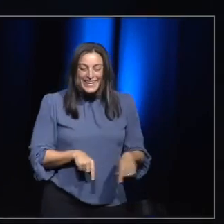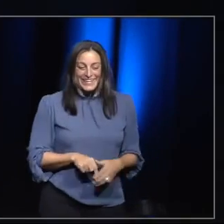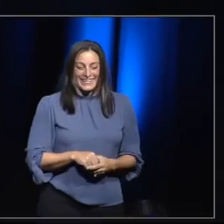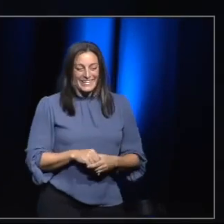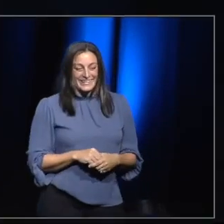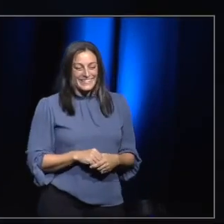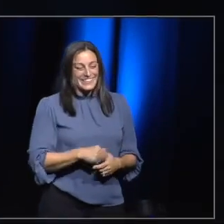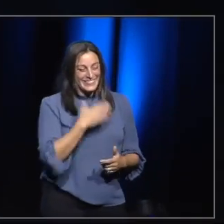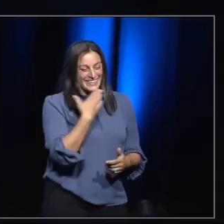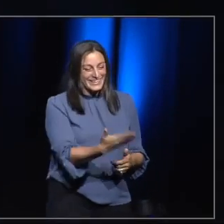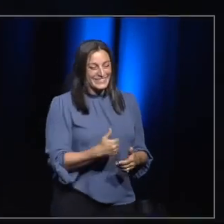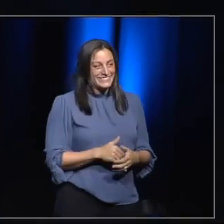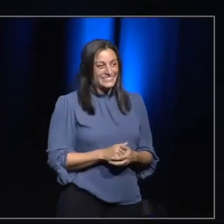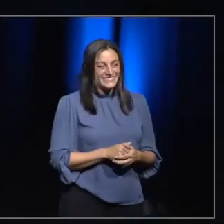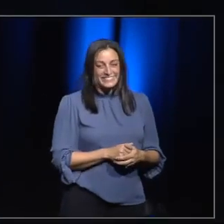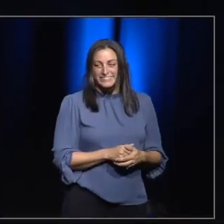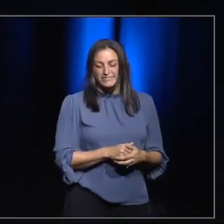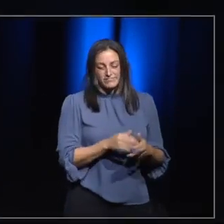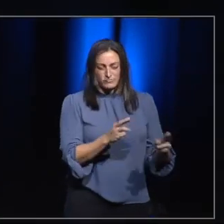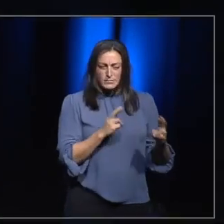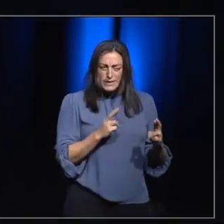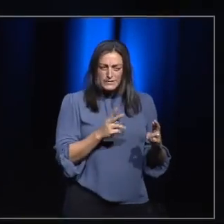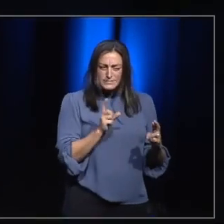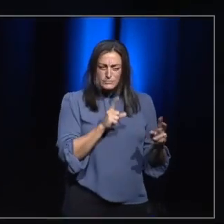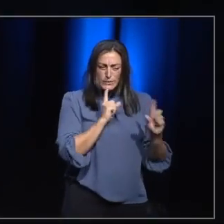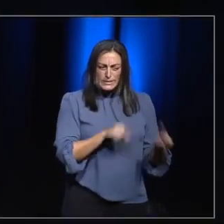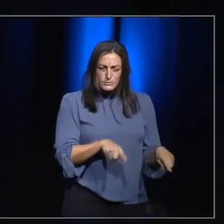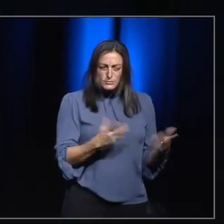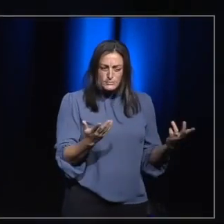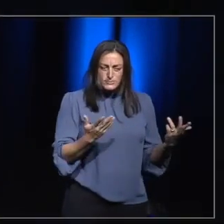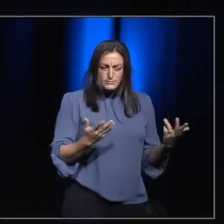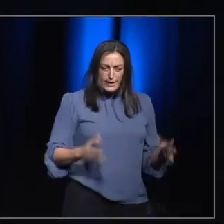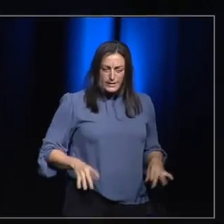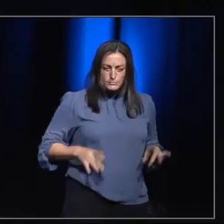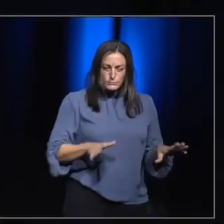Thank you. Bit of respect.